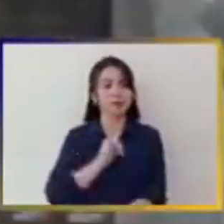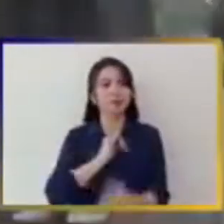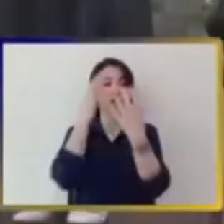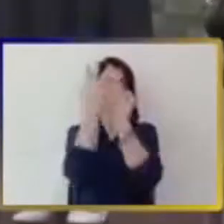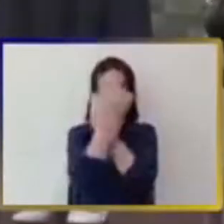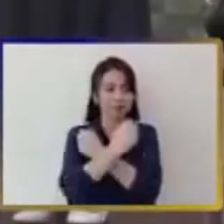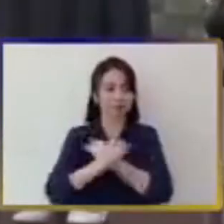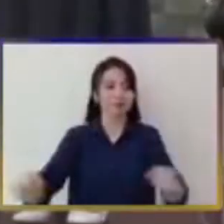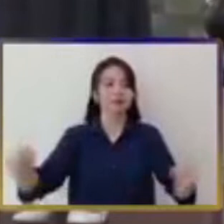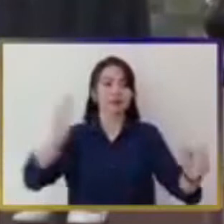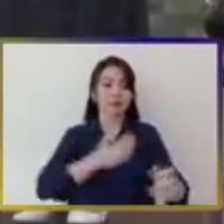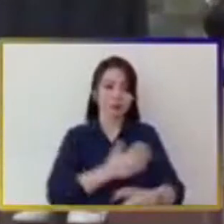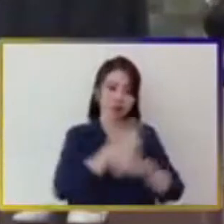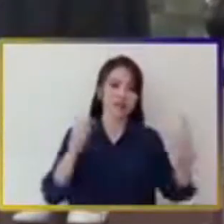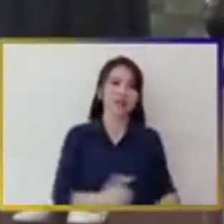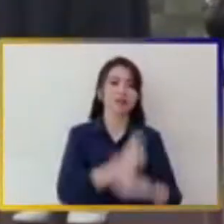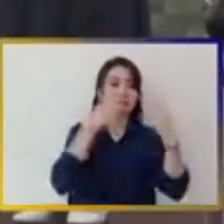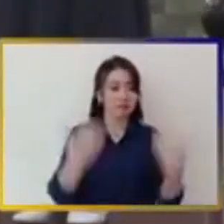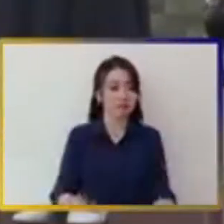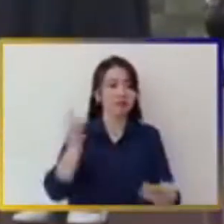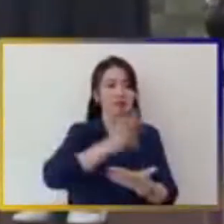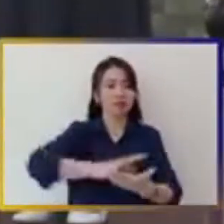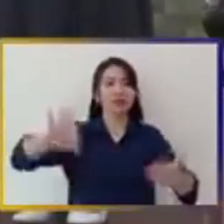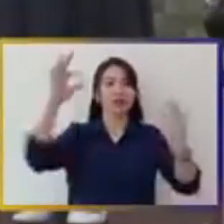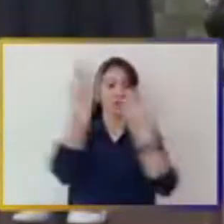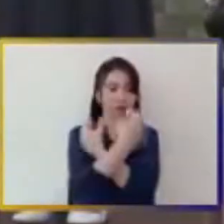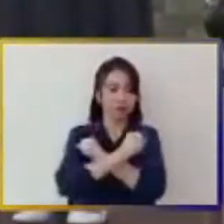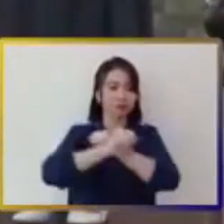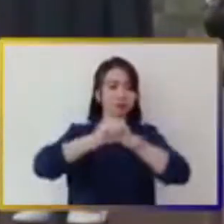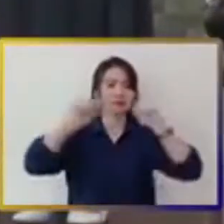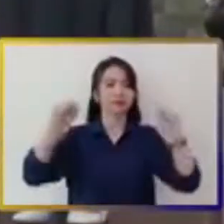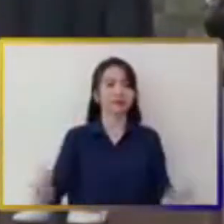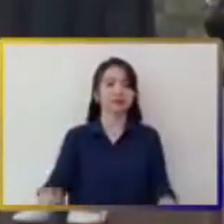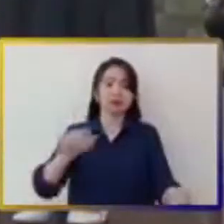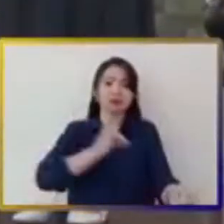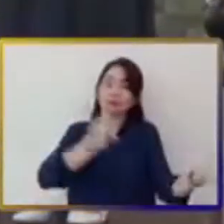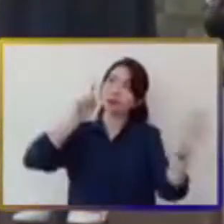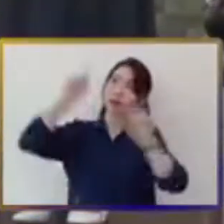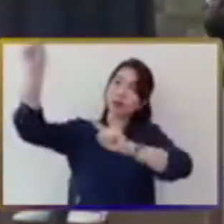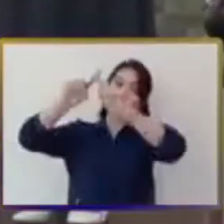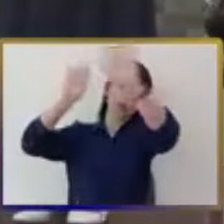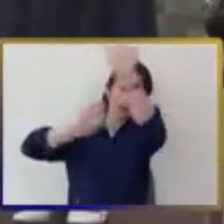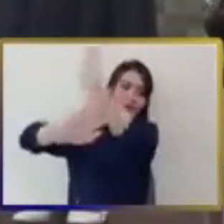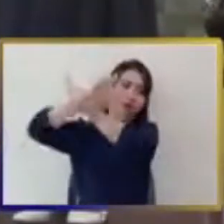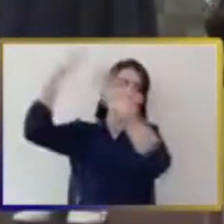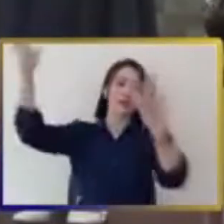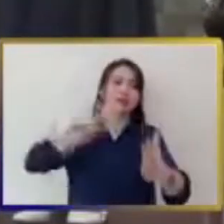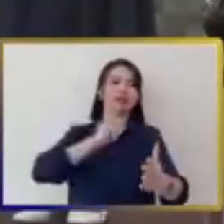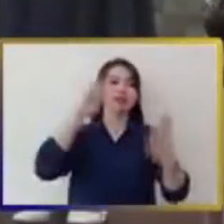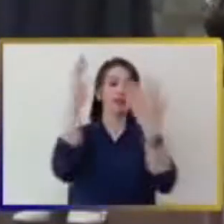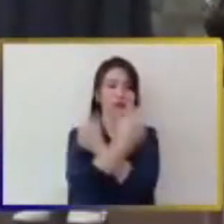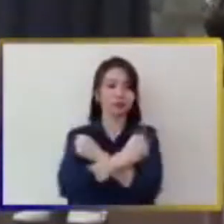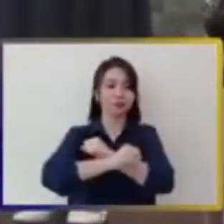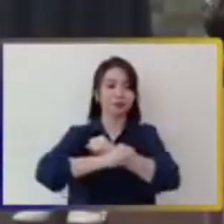I'm saved, my sins are forgiven. I'm saved, I'm saved, I'm headed for heaven.